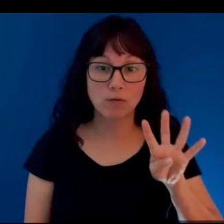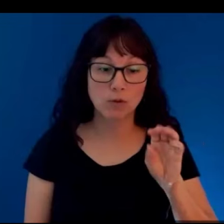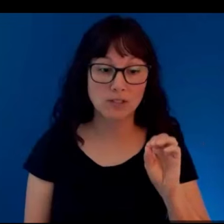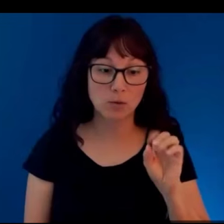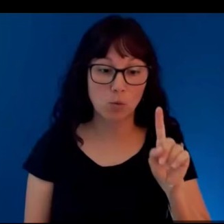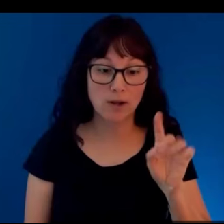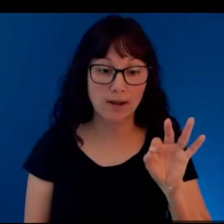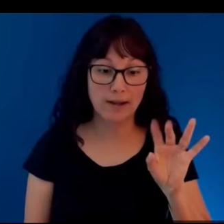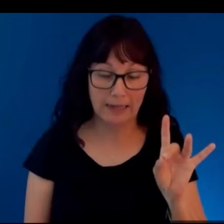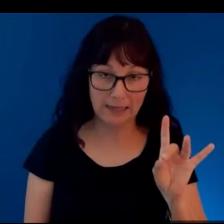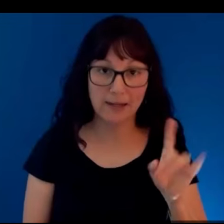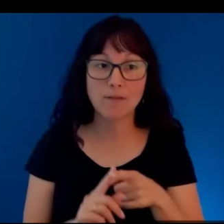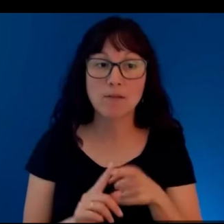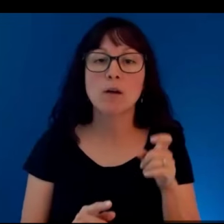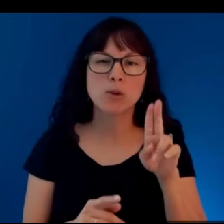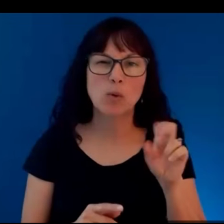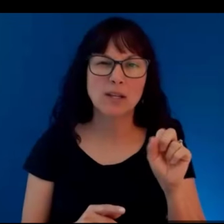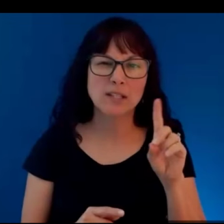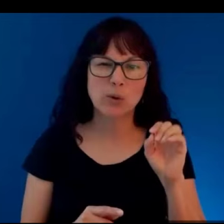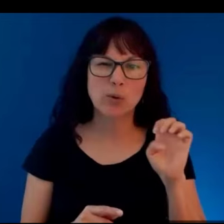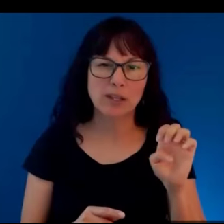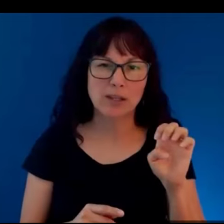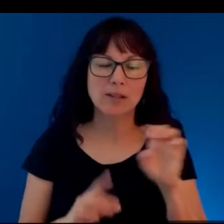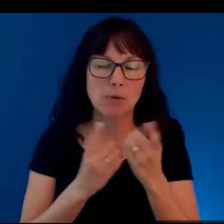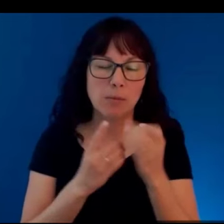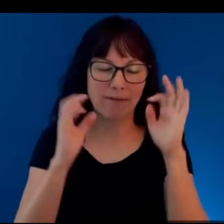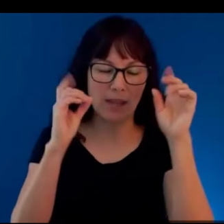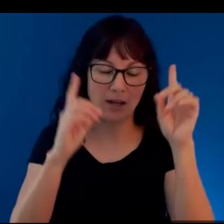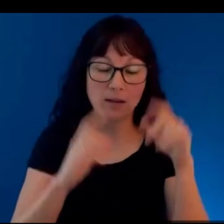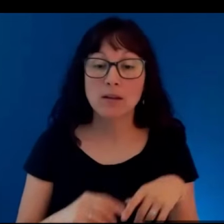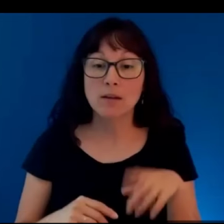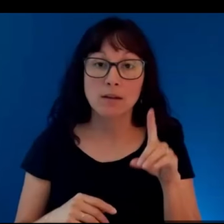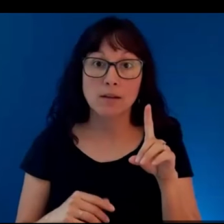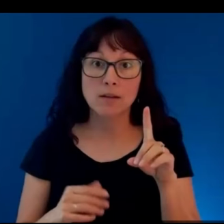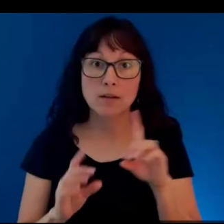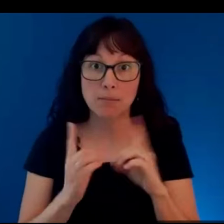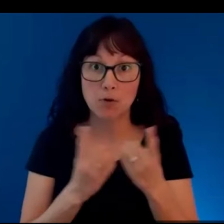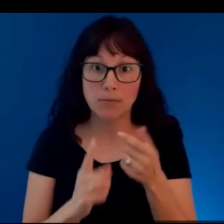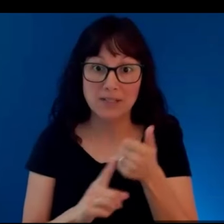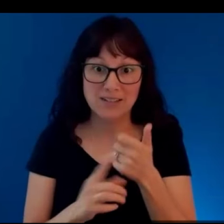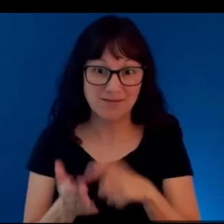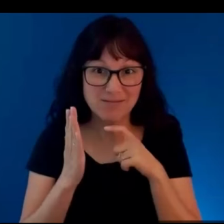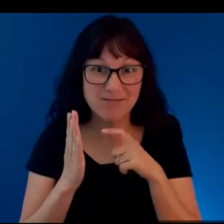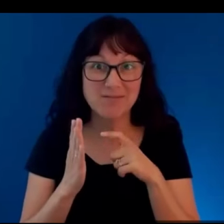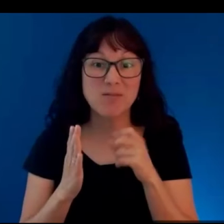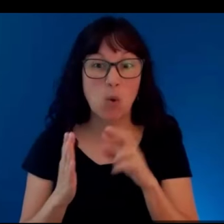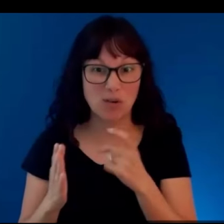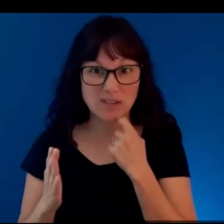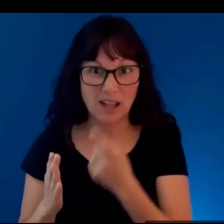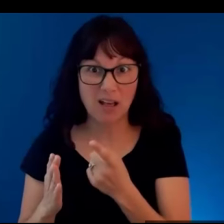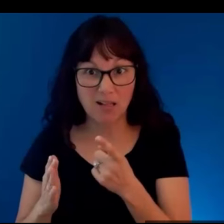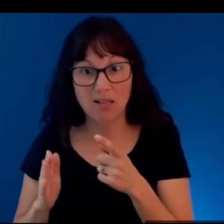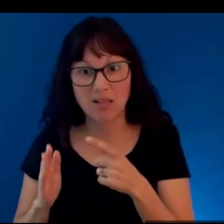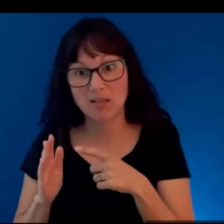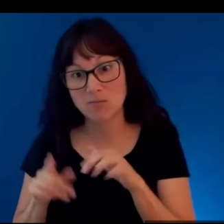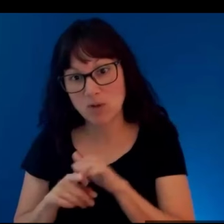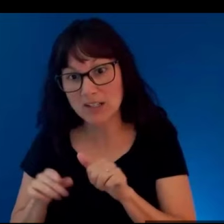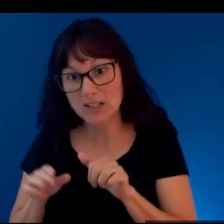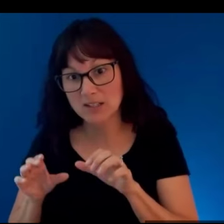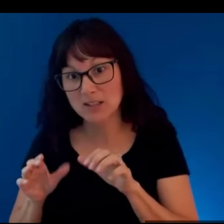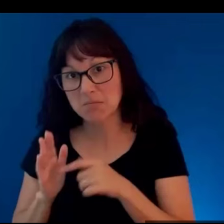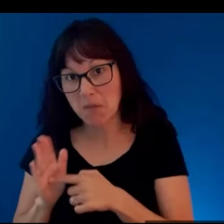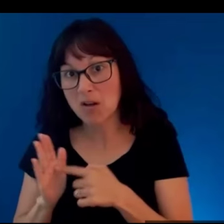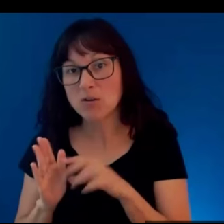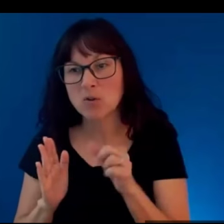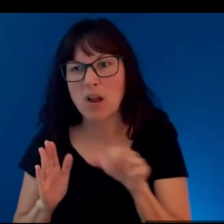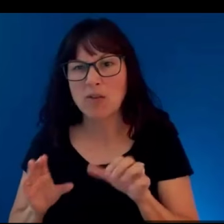H421F240198 from the U.S. Department of Education. The department does not mandate or prescribe practices, models, or other activities described or